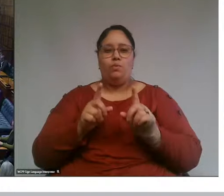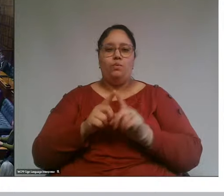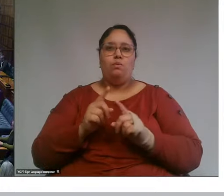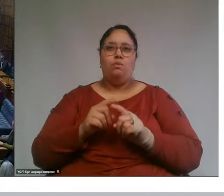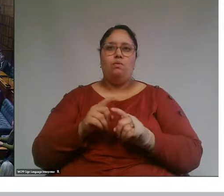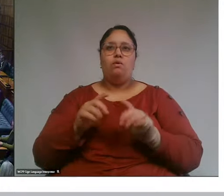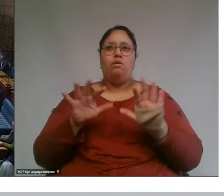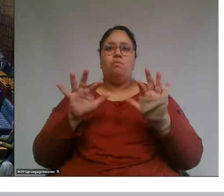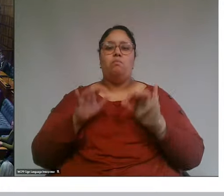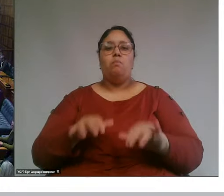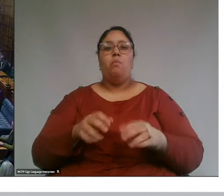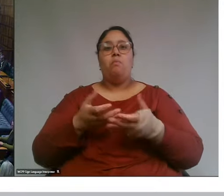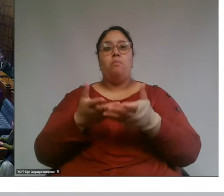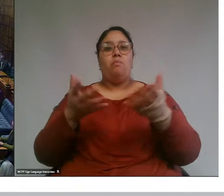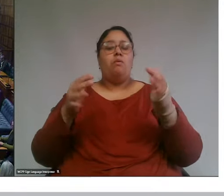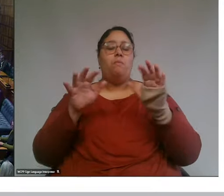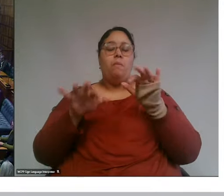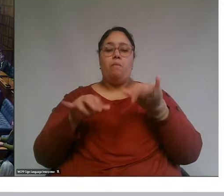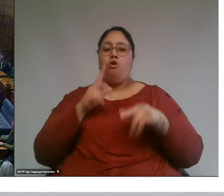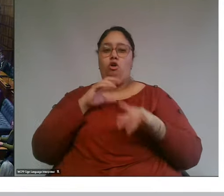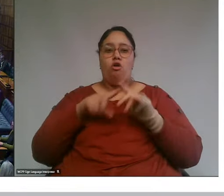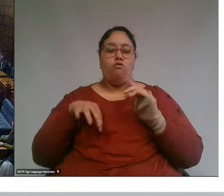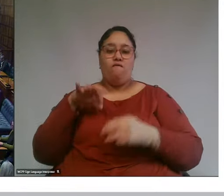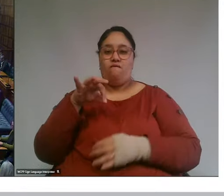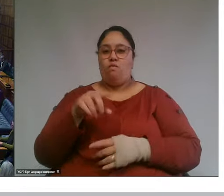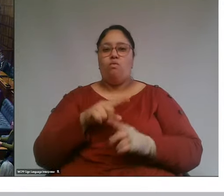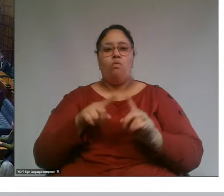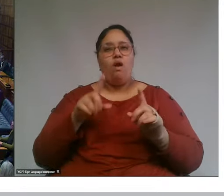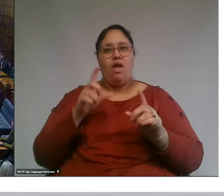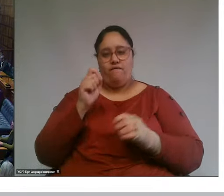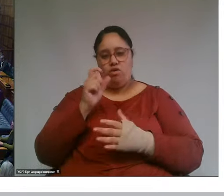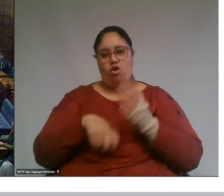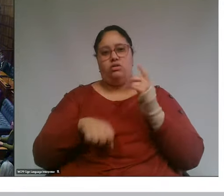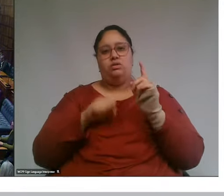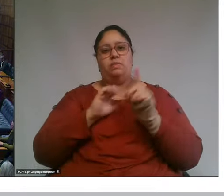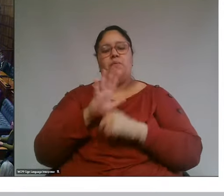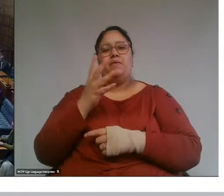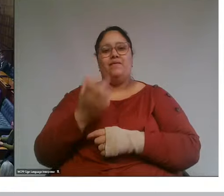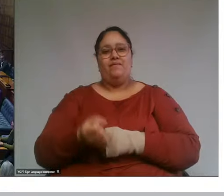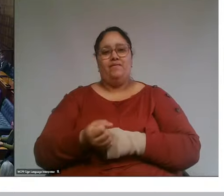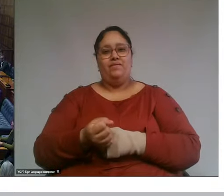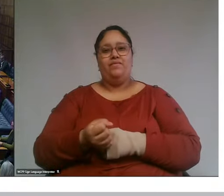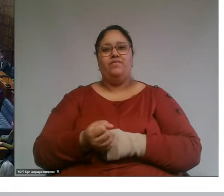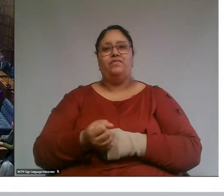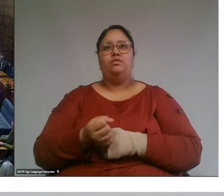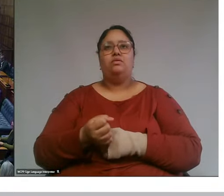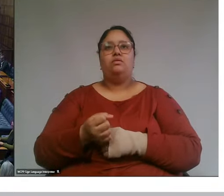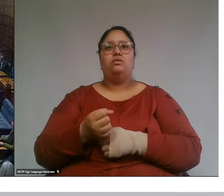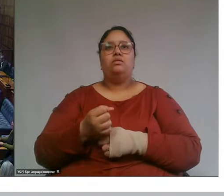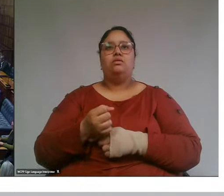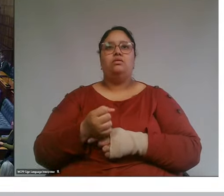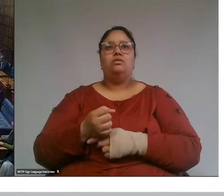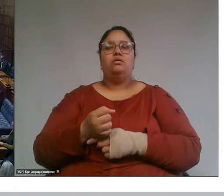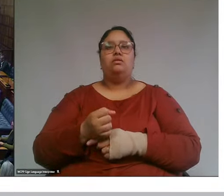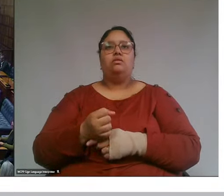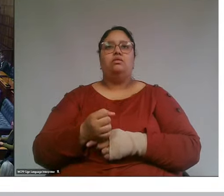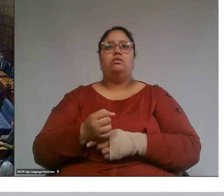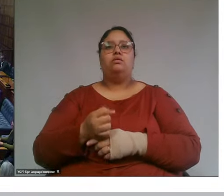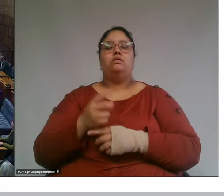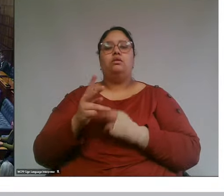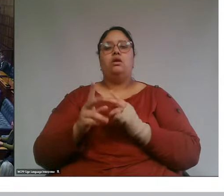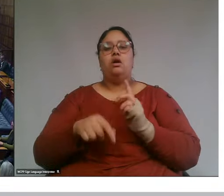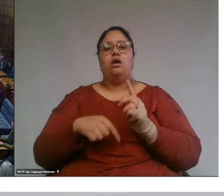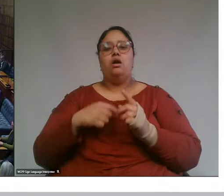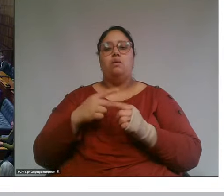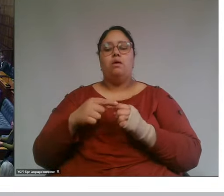municipalities who can afford it because it has a cost Ben cost implication and um definitely it's it's but it's also about um